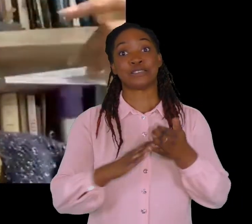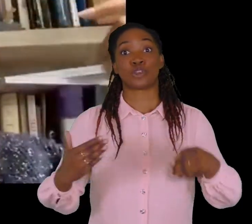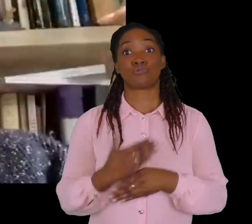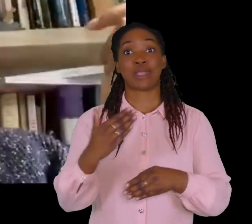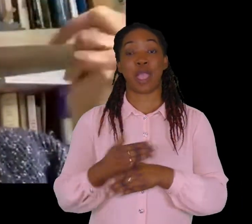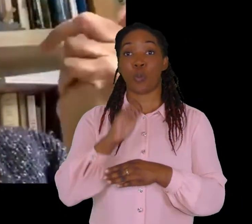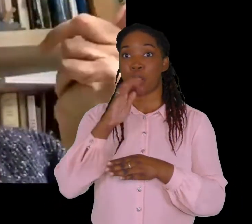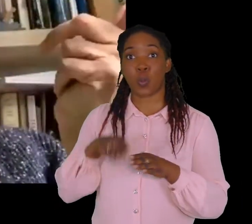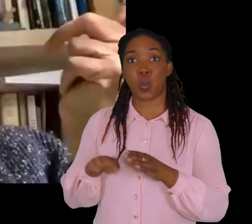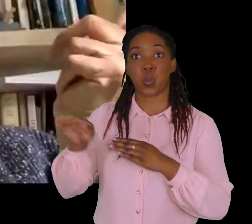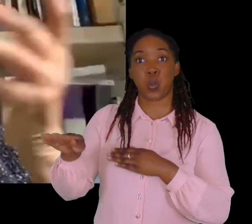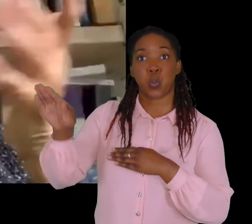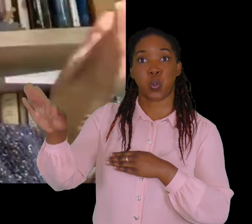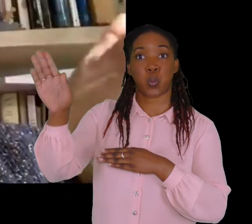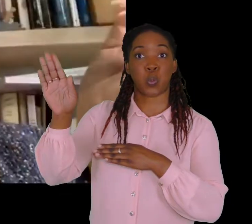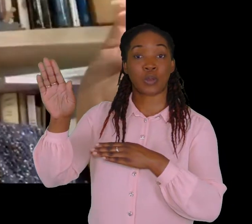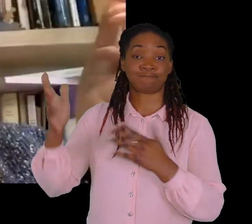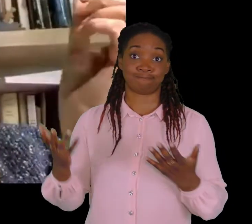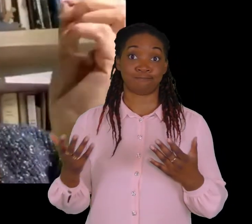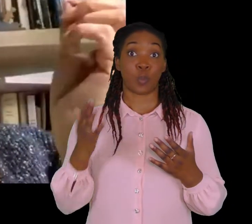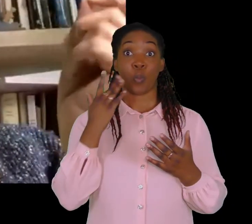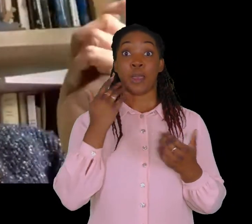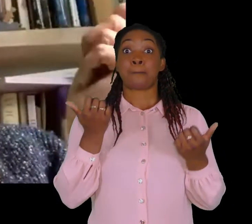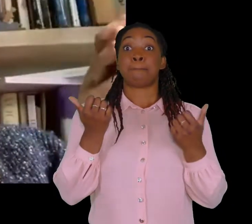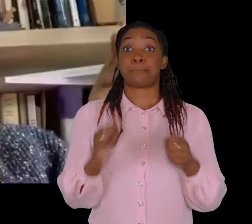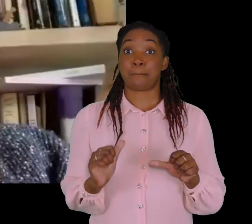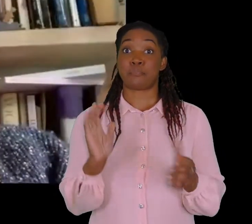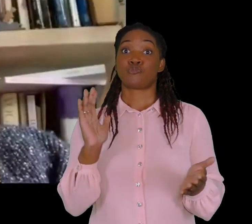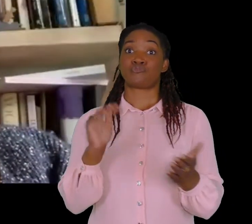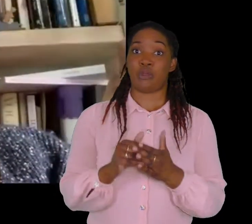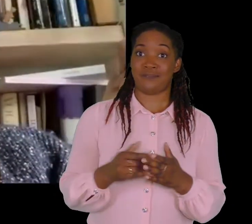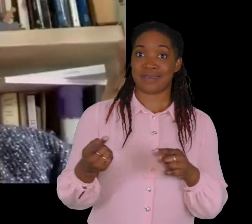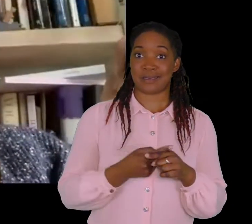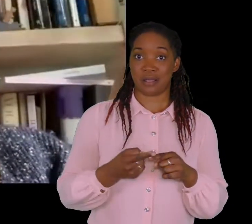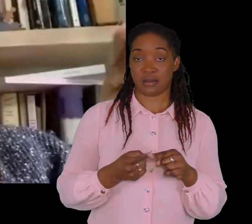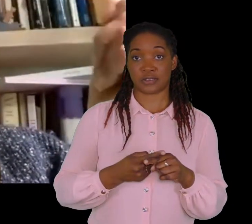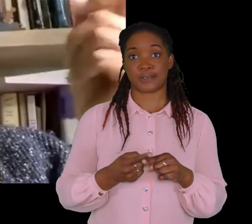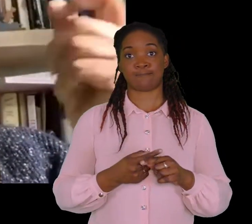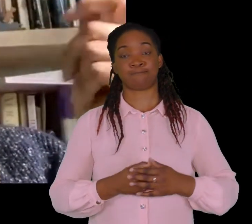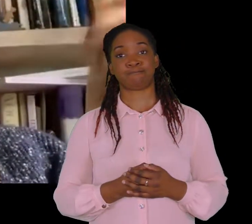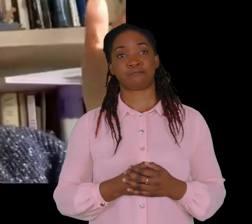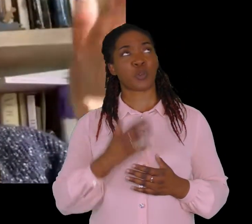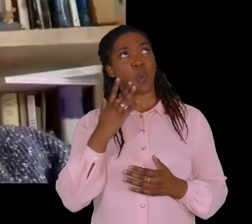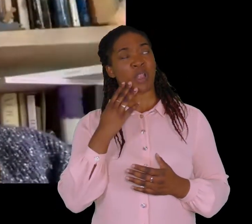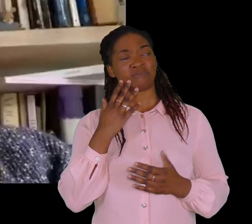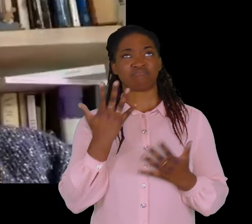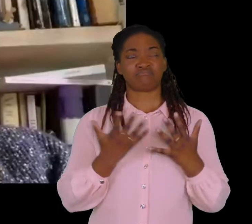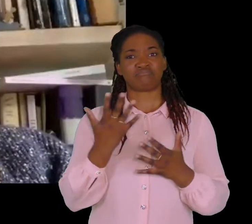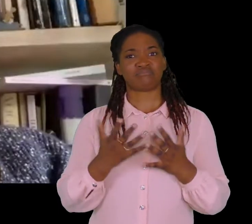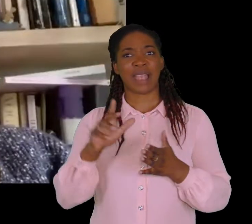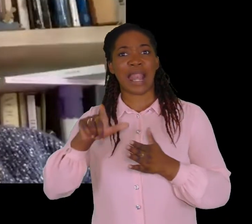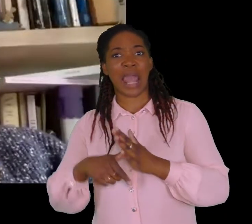would begin from there. So when I finally came to England in the